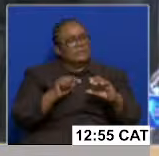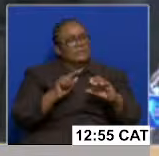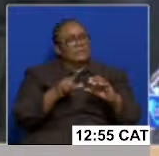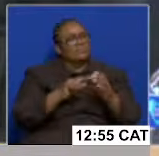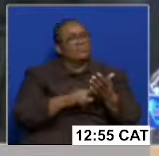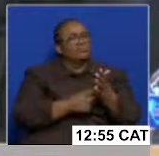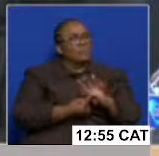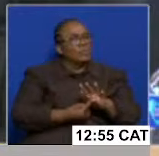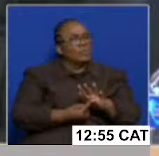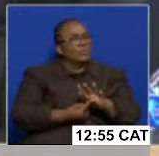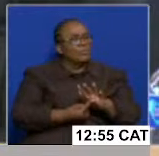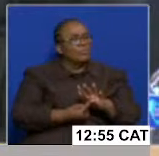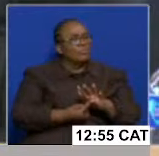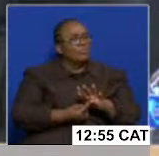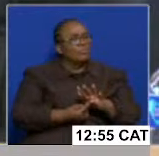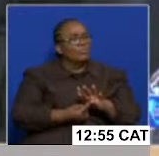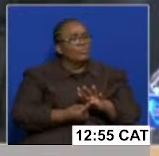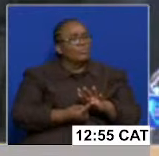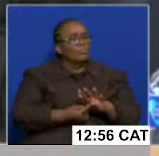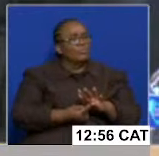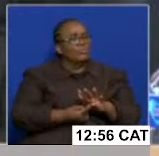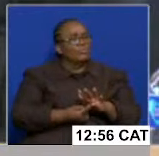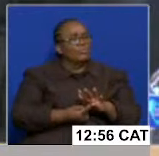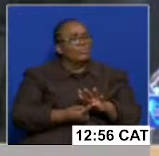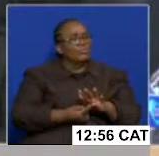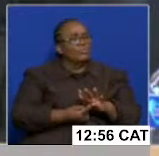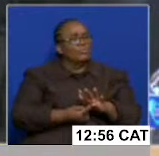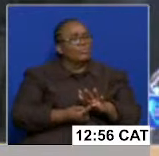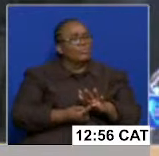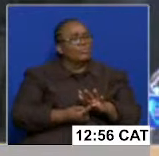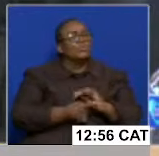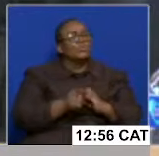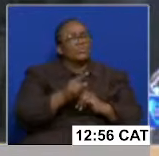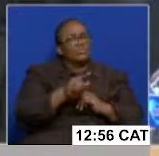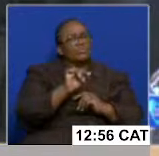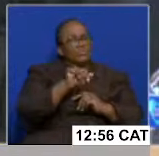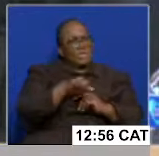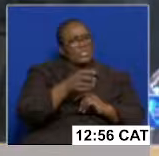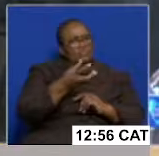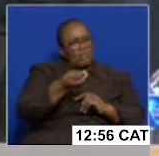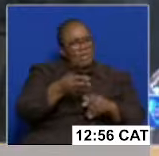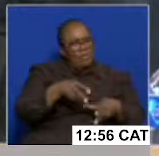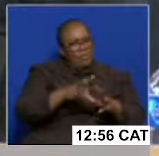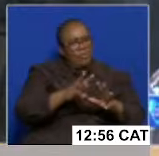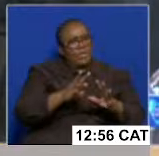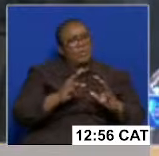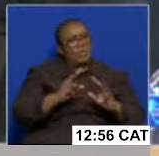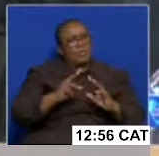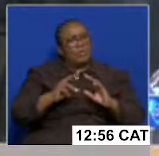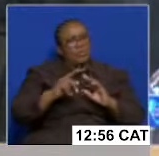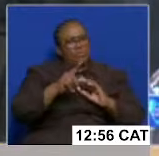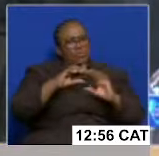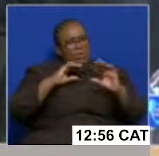say, suggests that you do have a way of getting communication to Mr. Magagula.